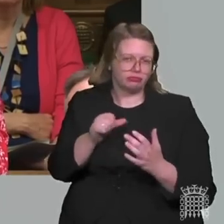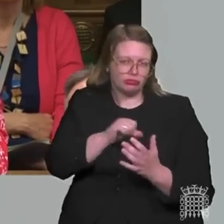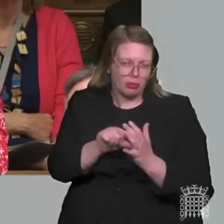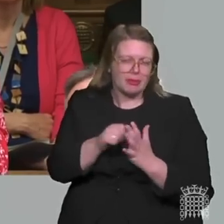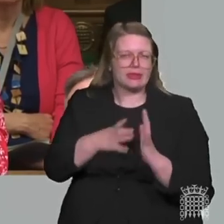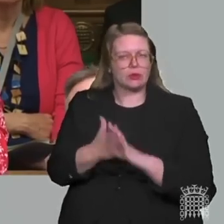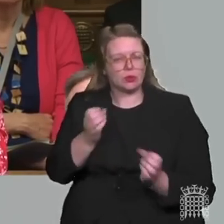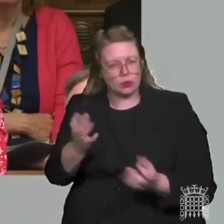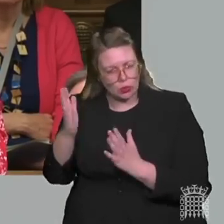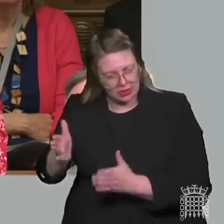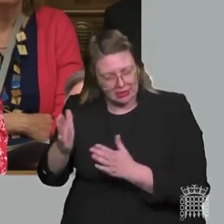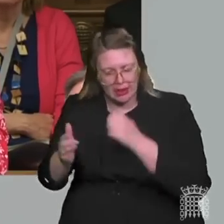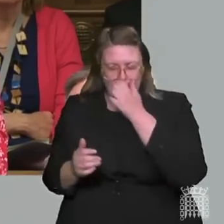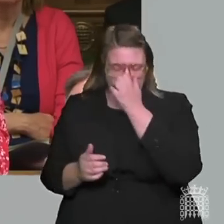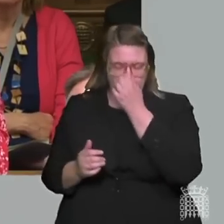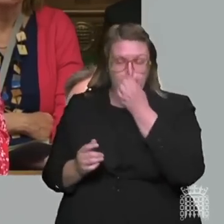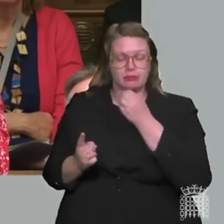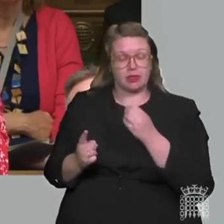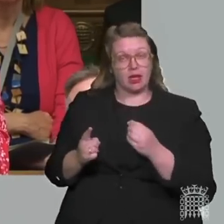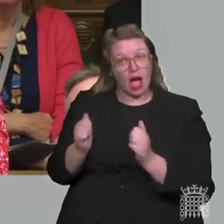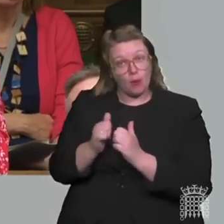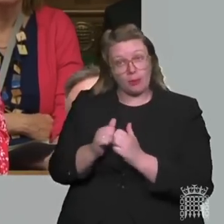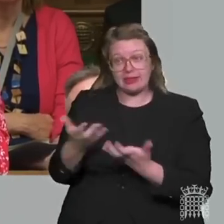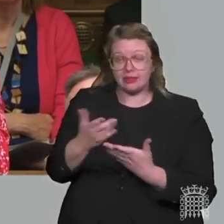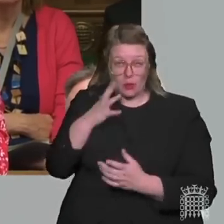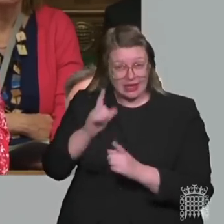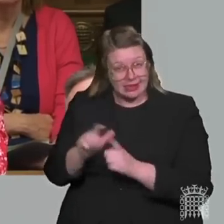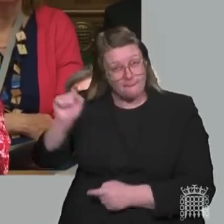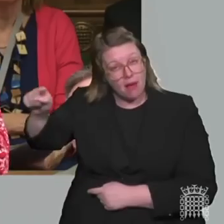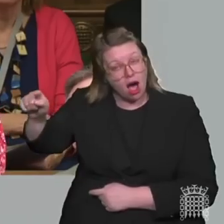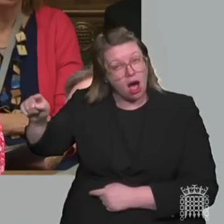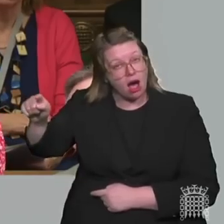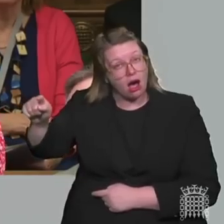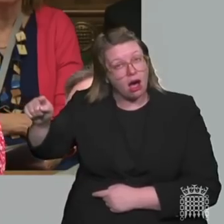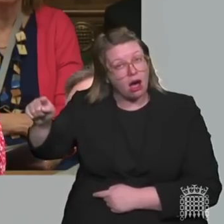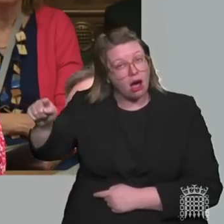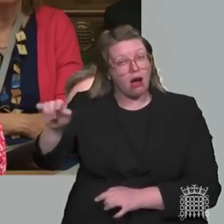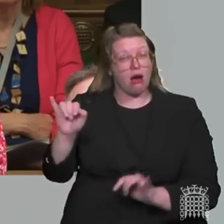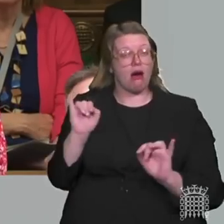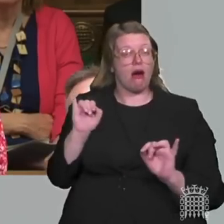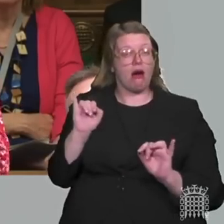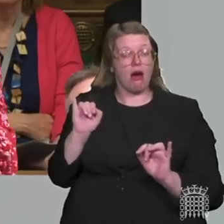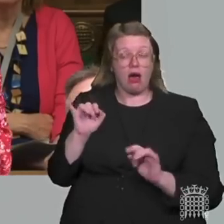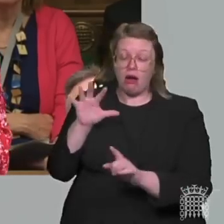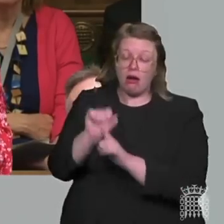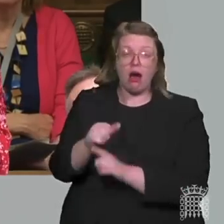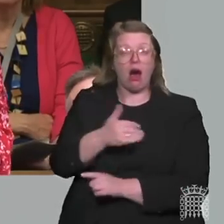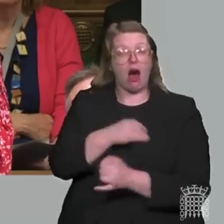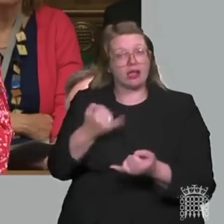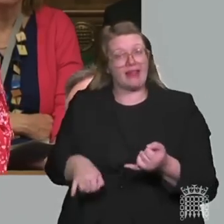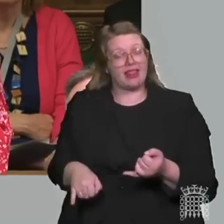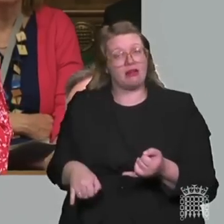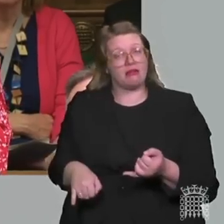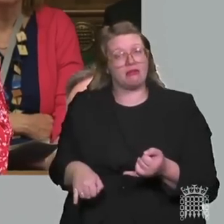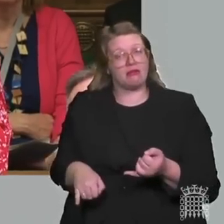care, as he cannot wait 5 months for an appointment. He has now been diagnosed with heart failure. This